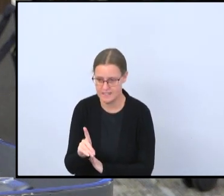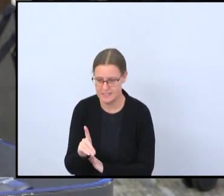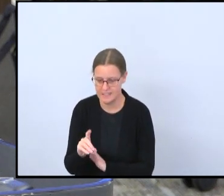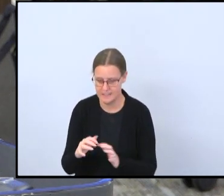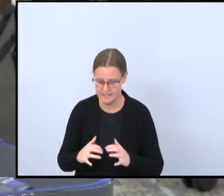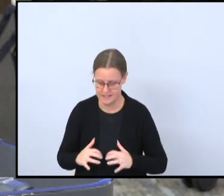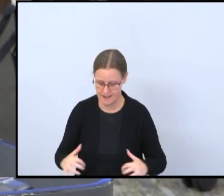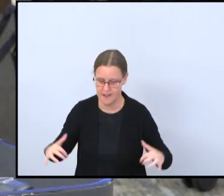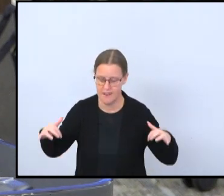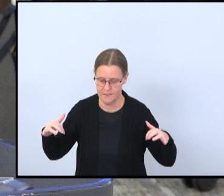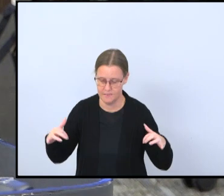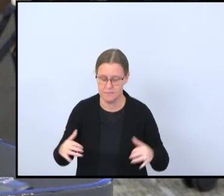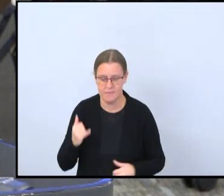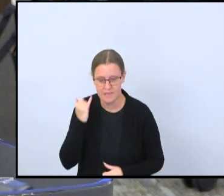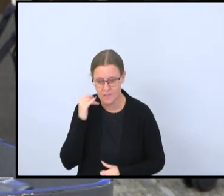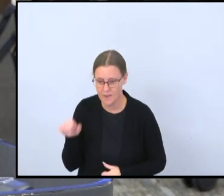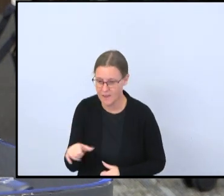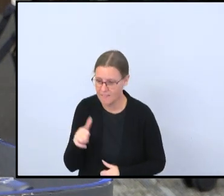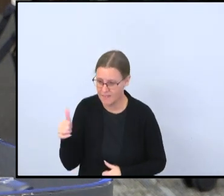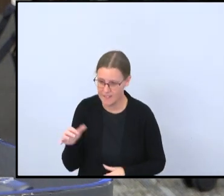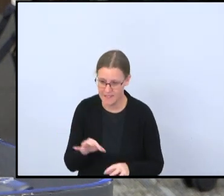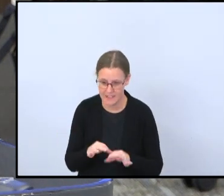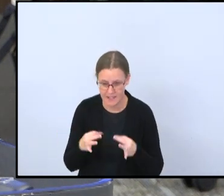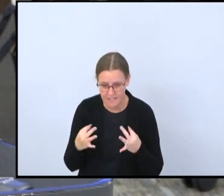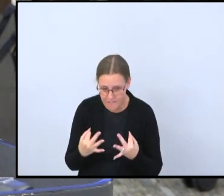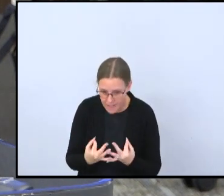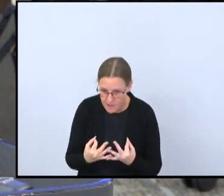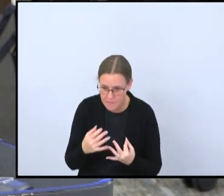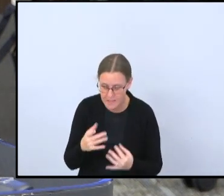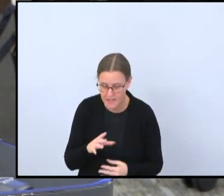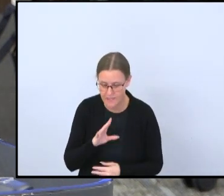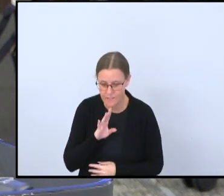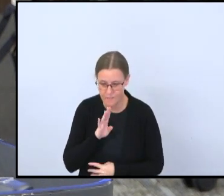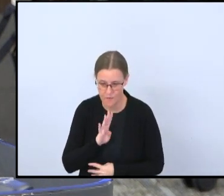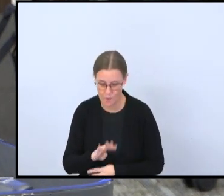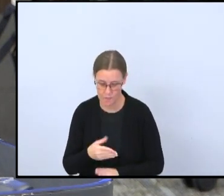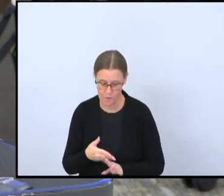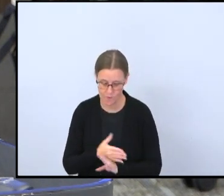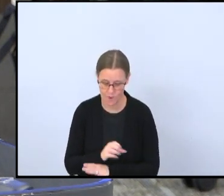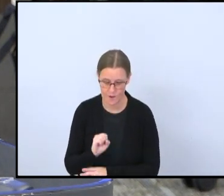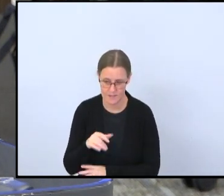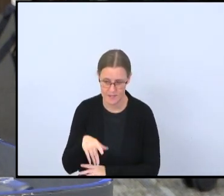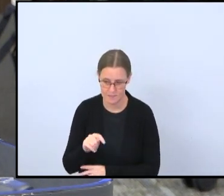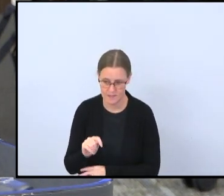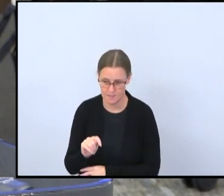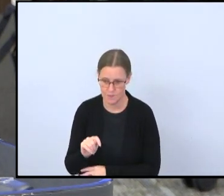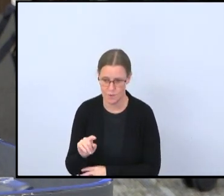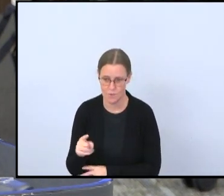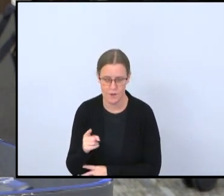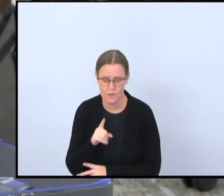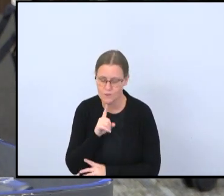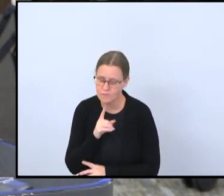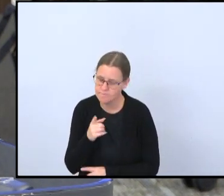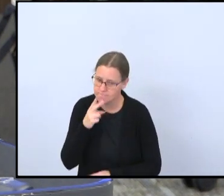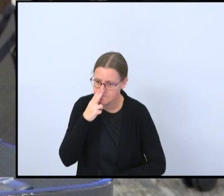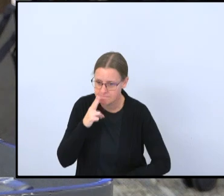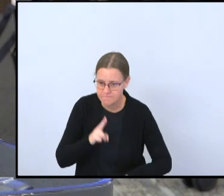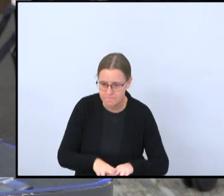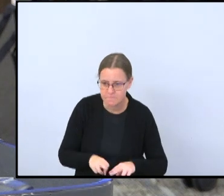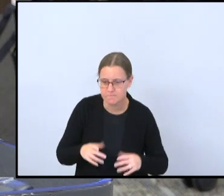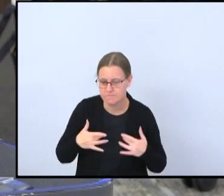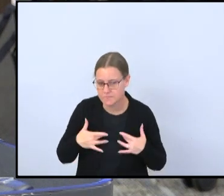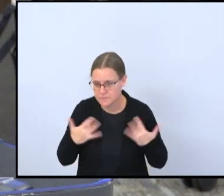families who will have a 4-year-old by September 1, please encourage them to attend. It's a really, really great fun event that brings out